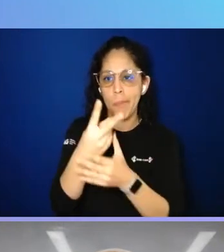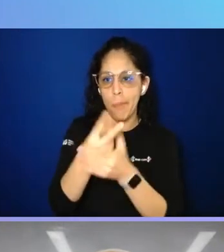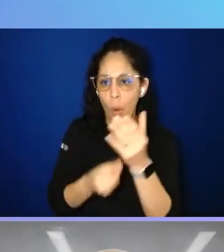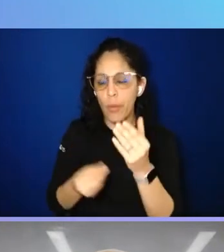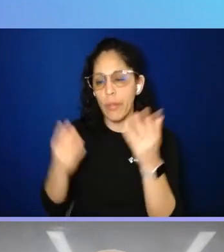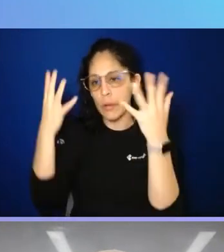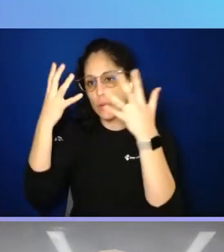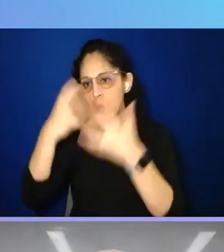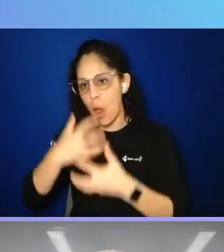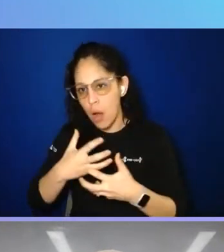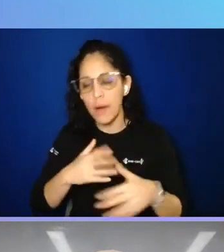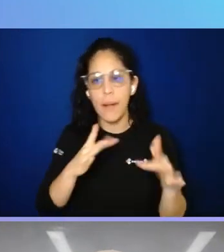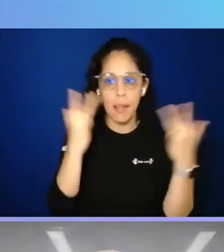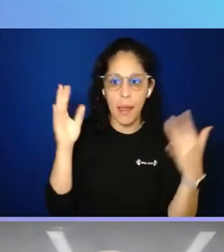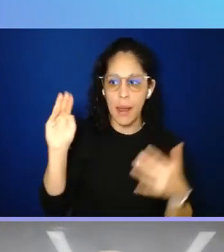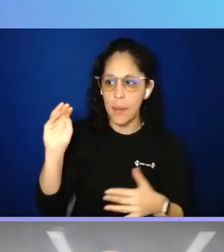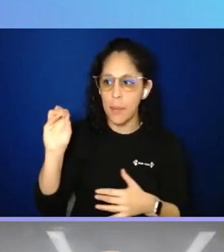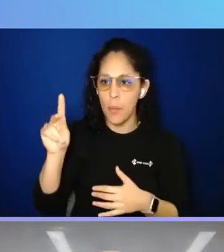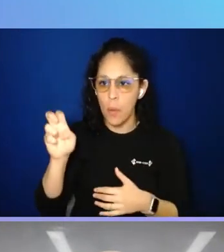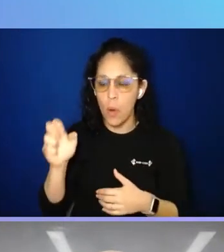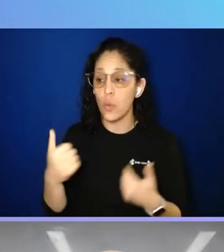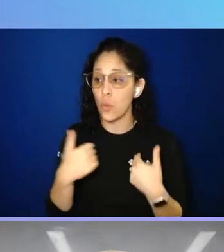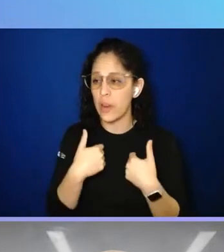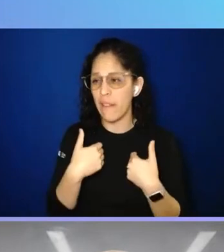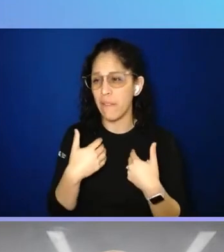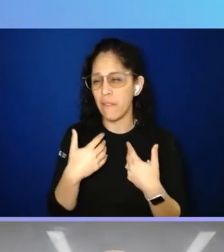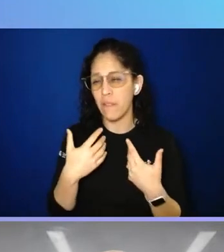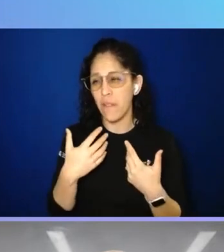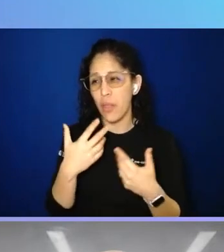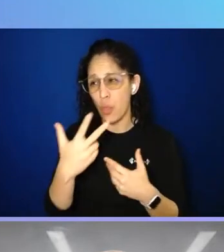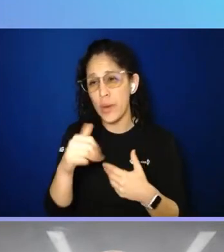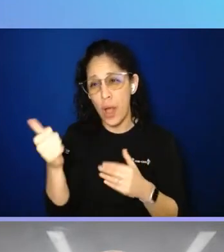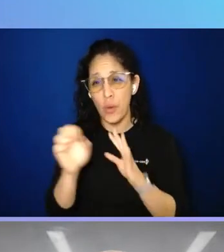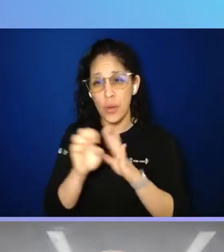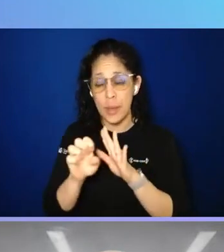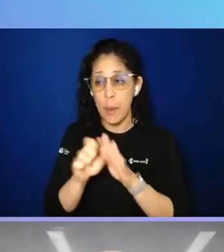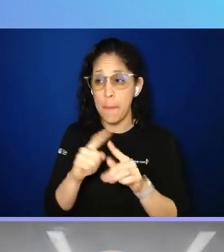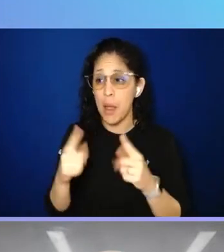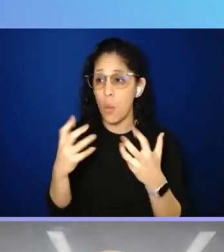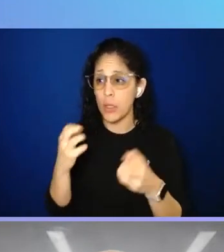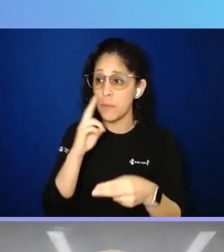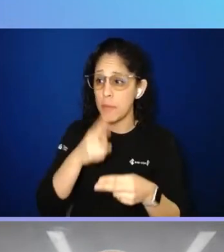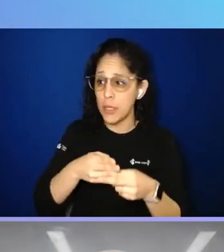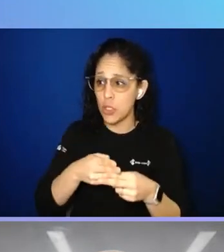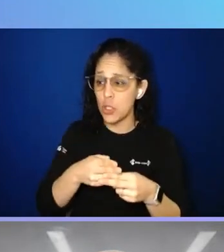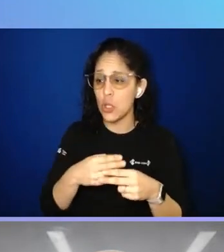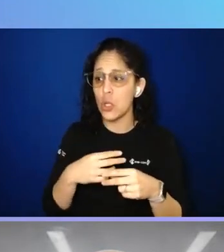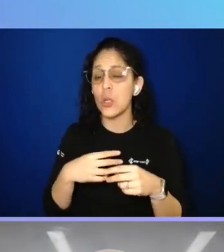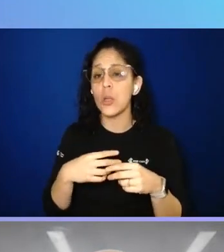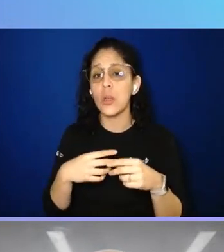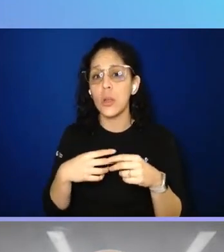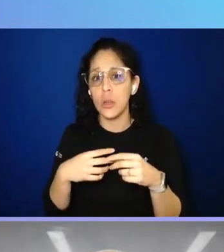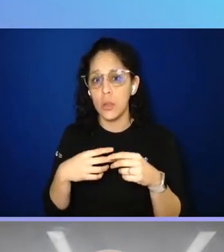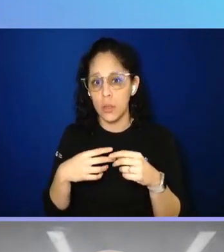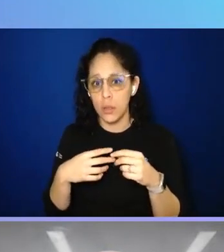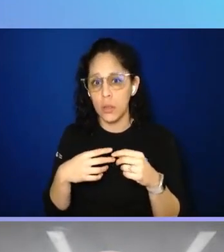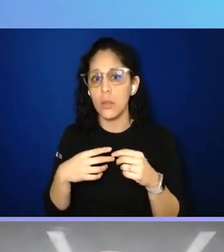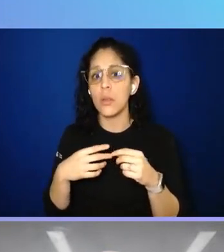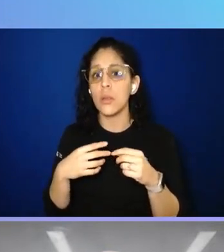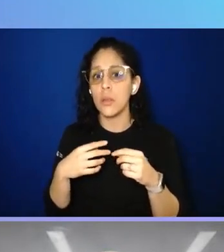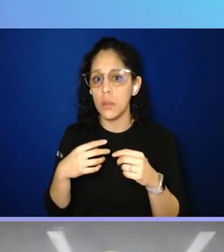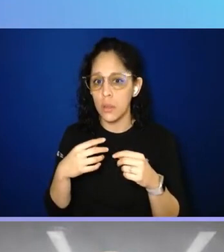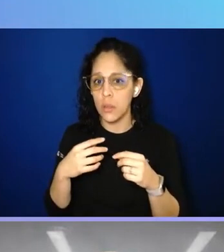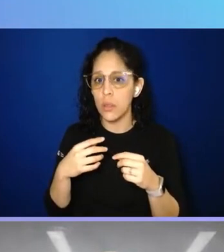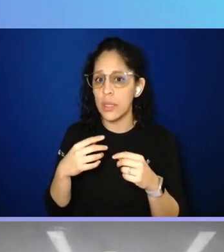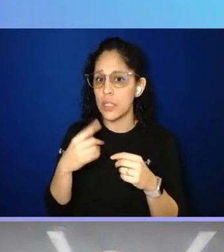And these are 3 of the examples, but I wanted to also mention, for example, reduce motion. And that's one